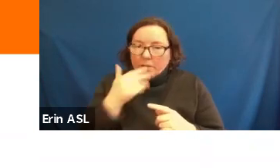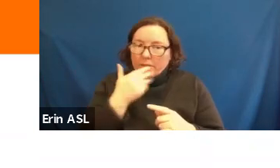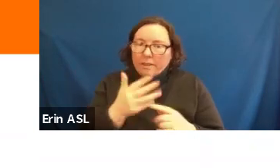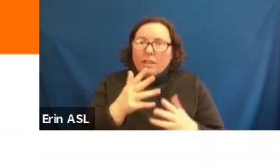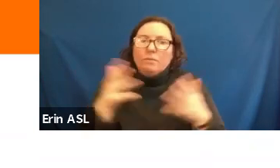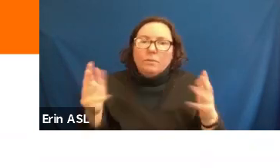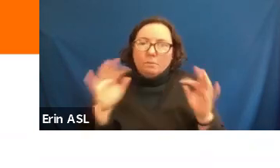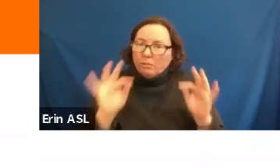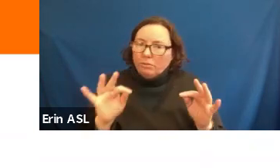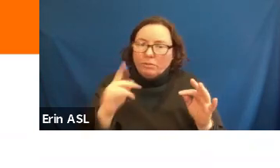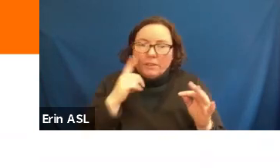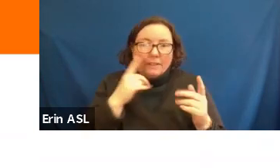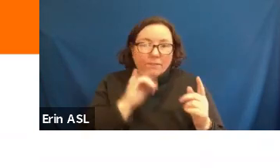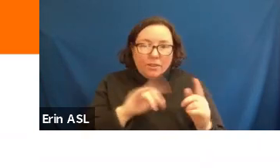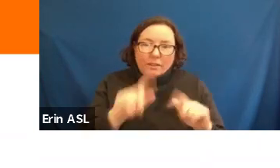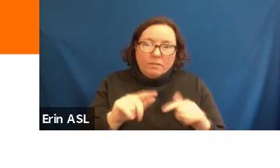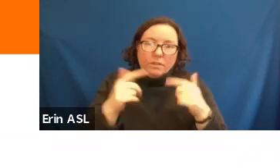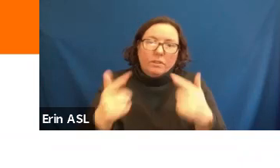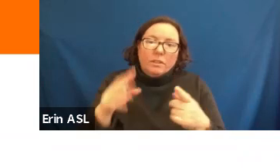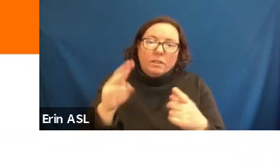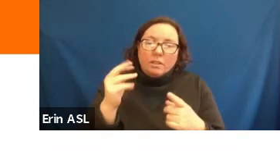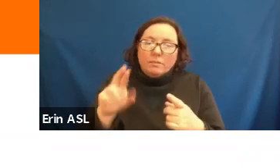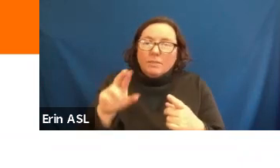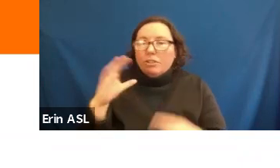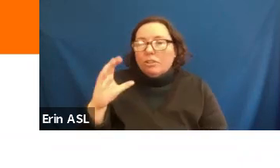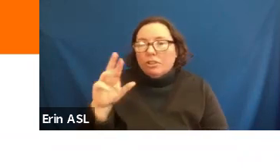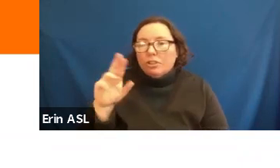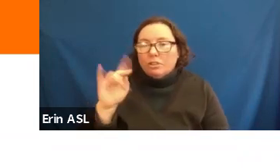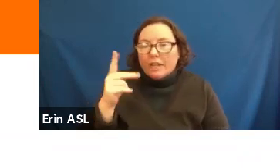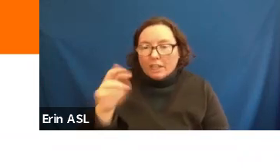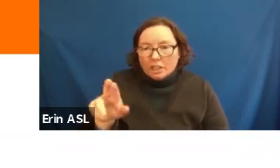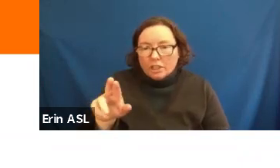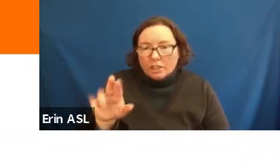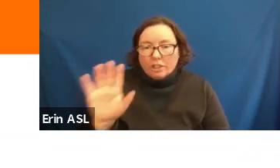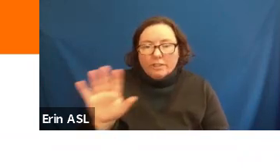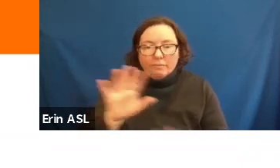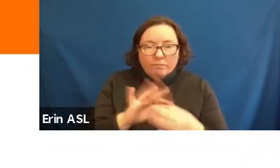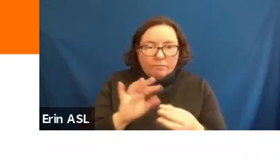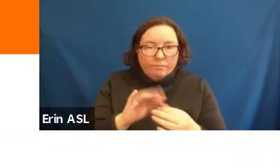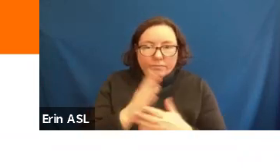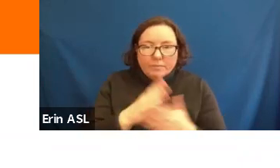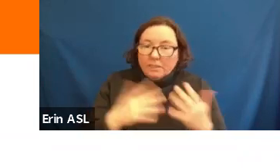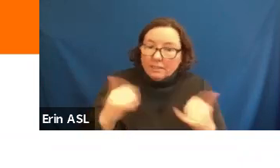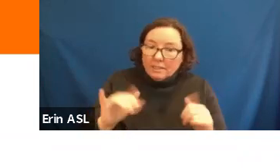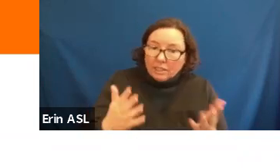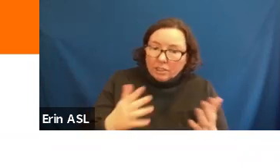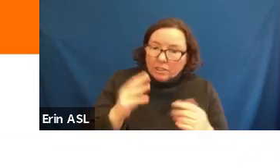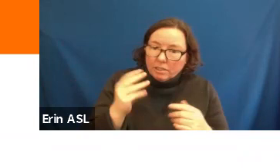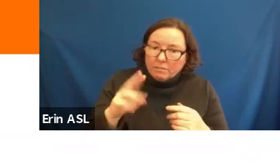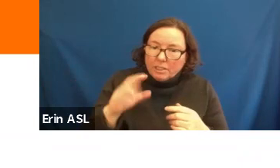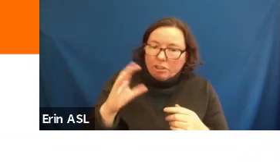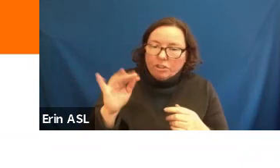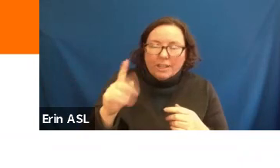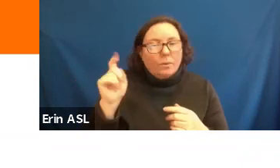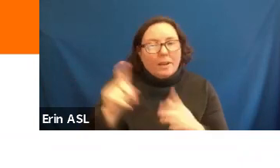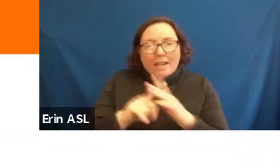I think with that, we'll turn it over to Mr. Kreger. Is he still with us or did you have to He jump? actually had